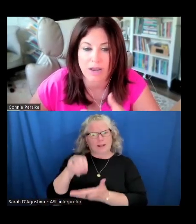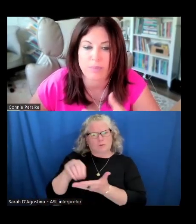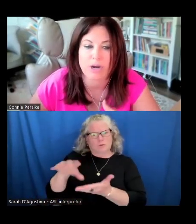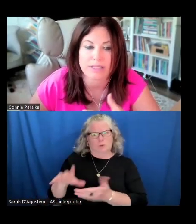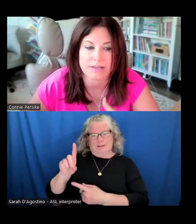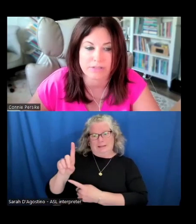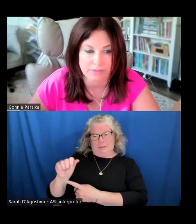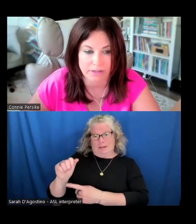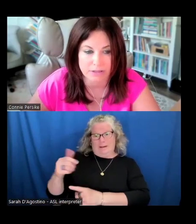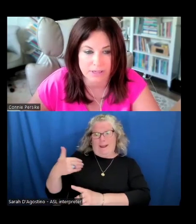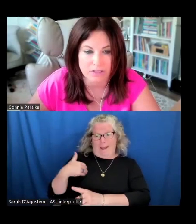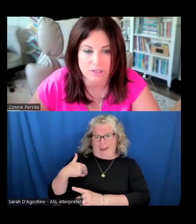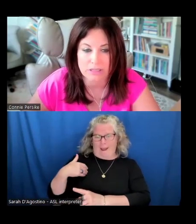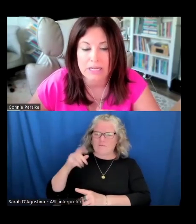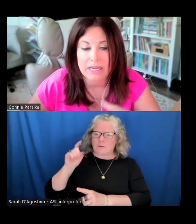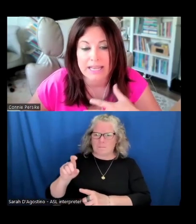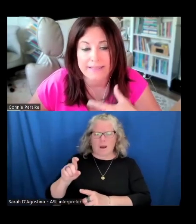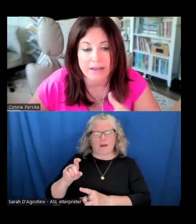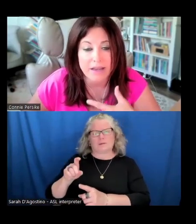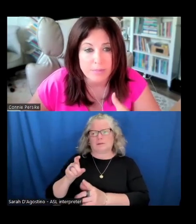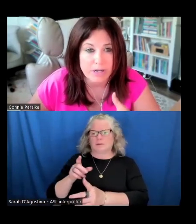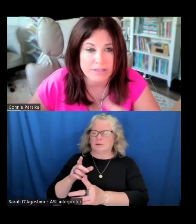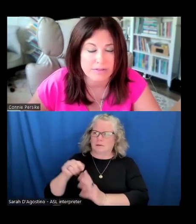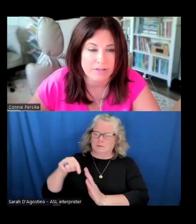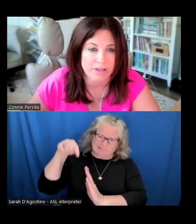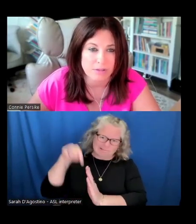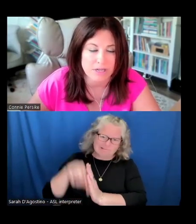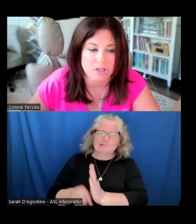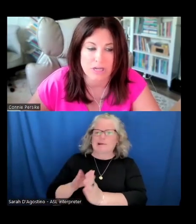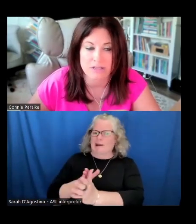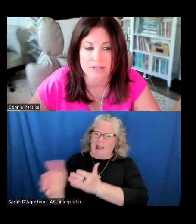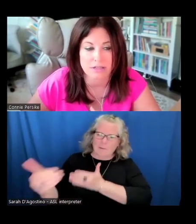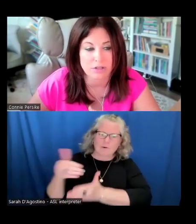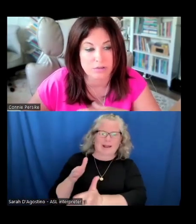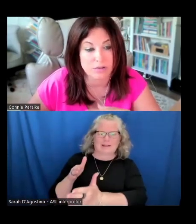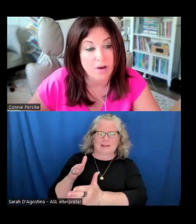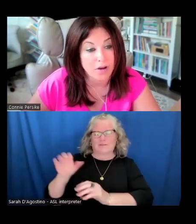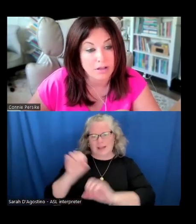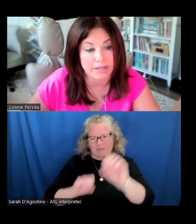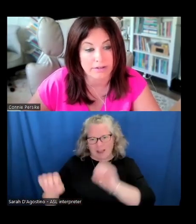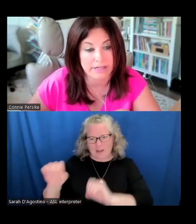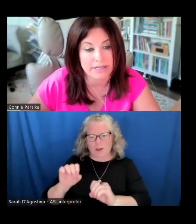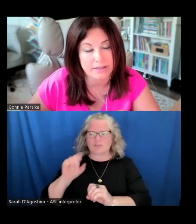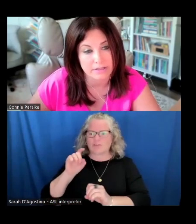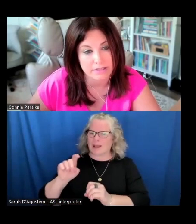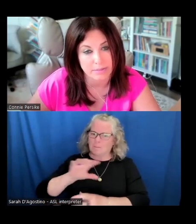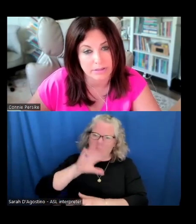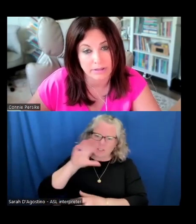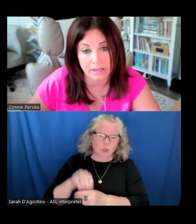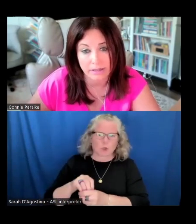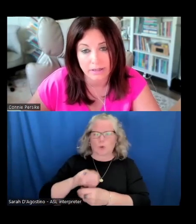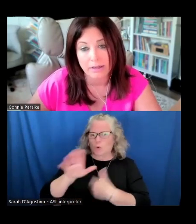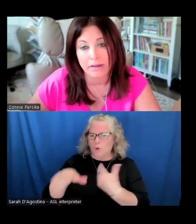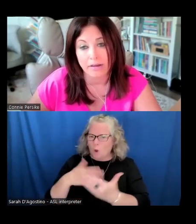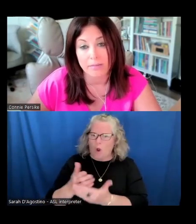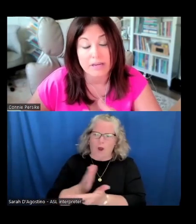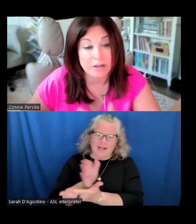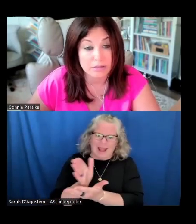to do a comprehensive evaluation. And that comprehensive evaluation has to include all areas of